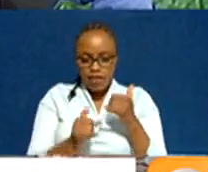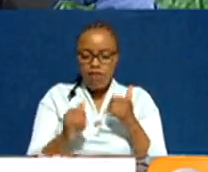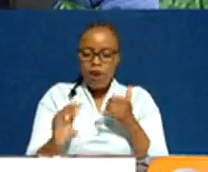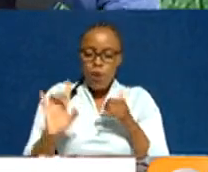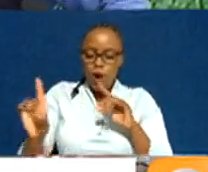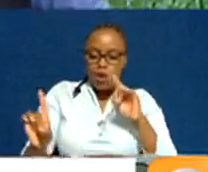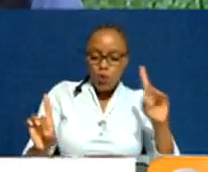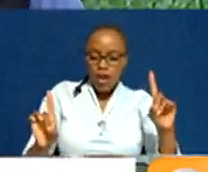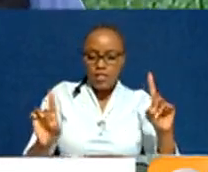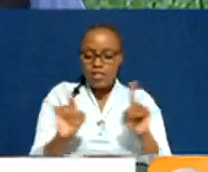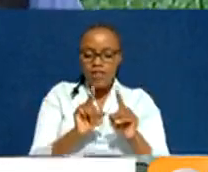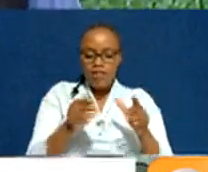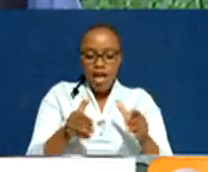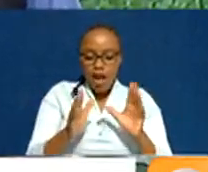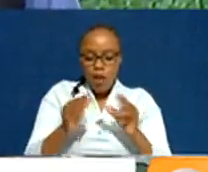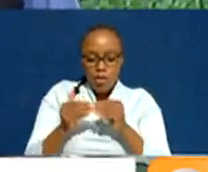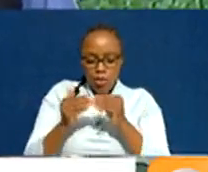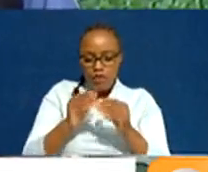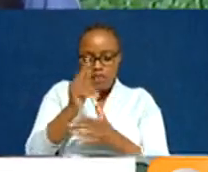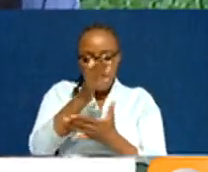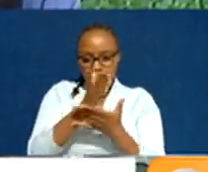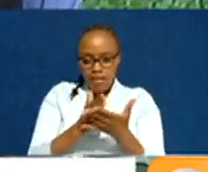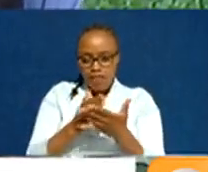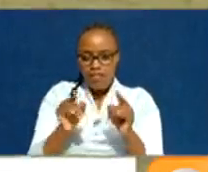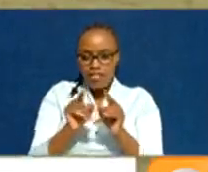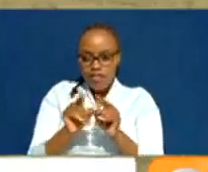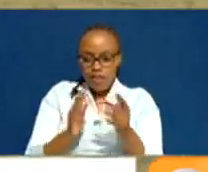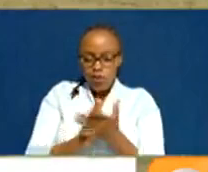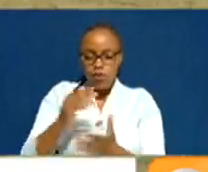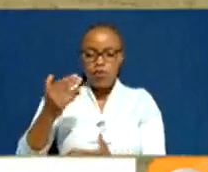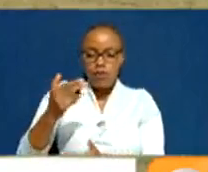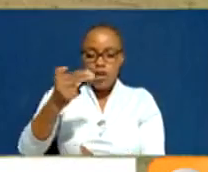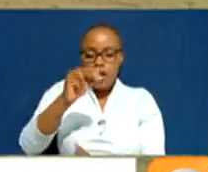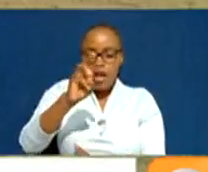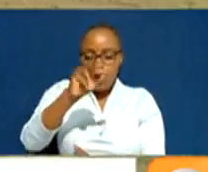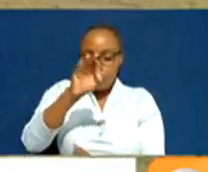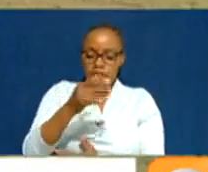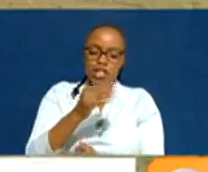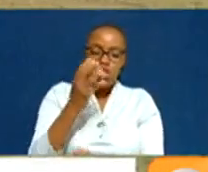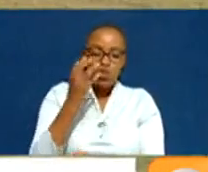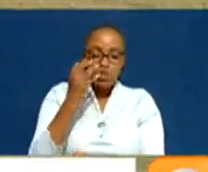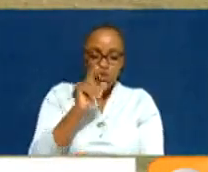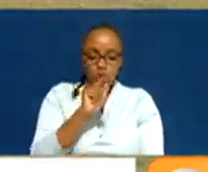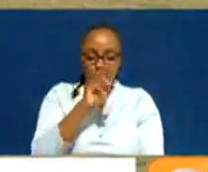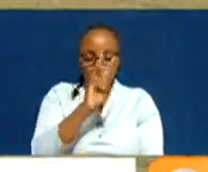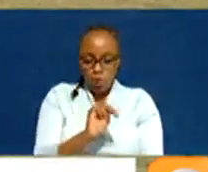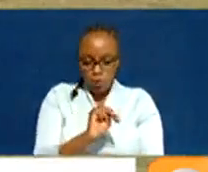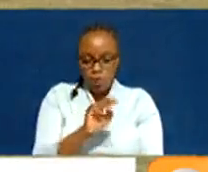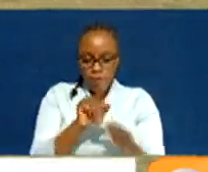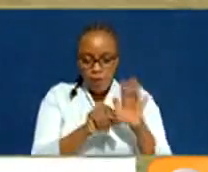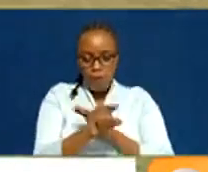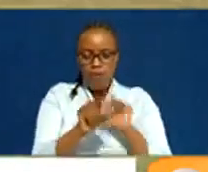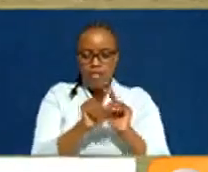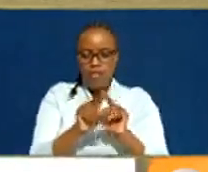one-all draw with Highway taking the lead in the first half through Humphrey Aroko, who beat Tom Onyango at the near post.